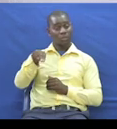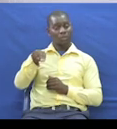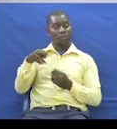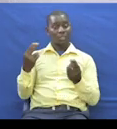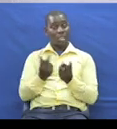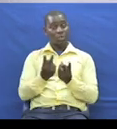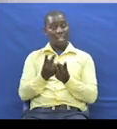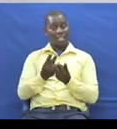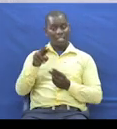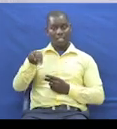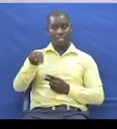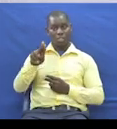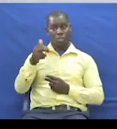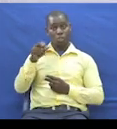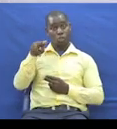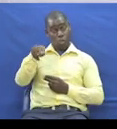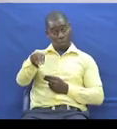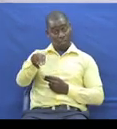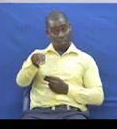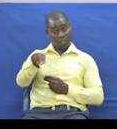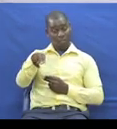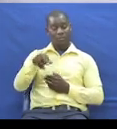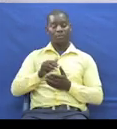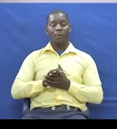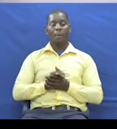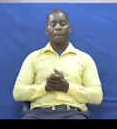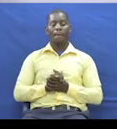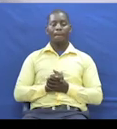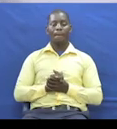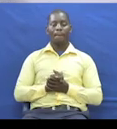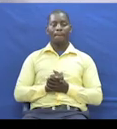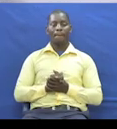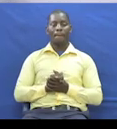and the neutrons. Protons and neutrons.